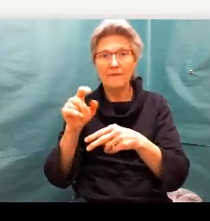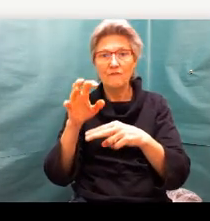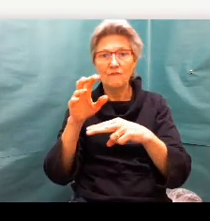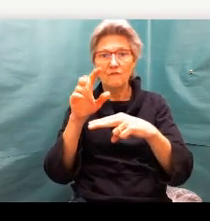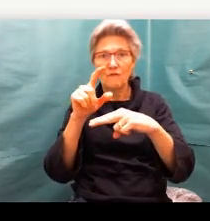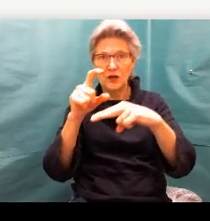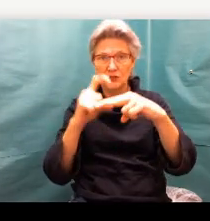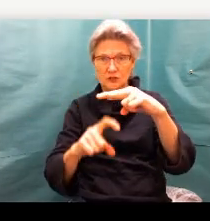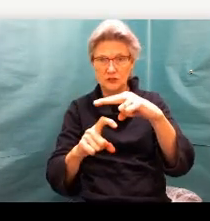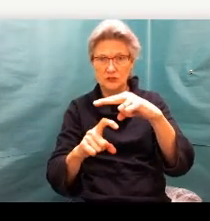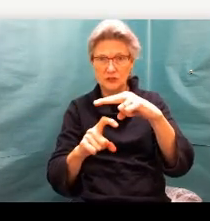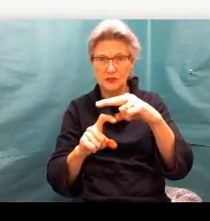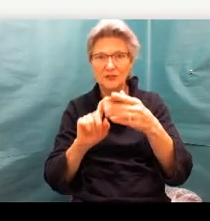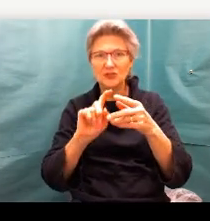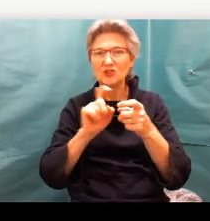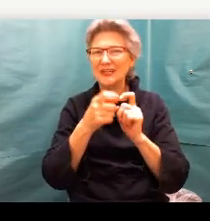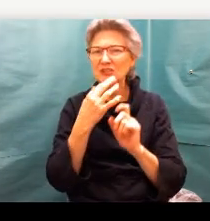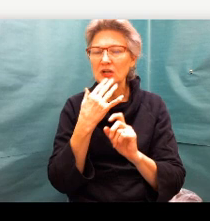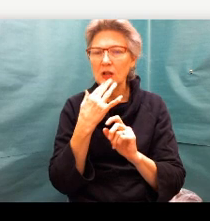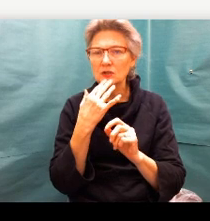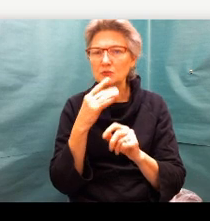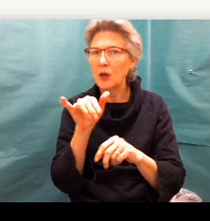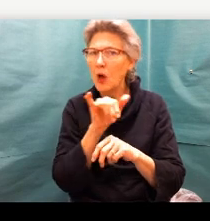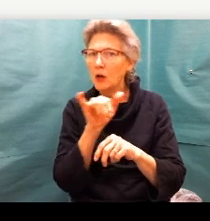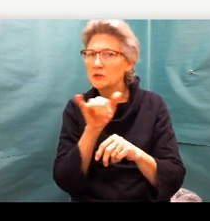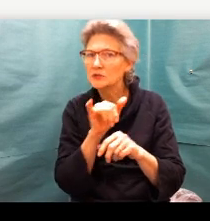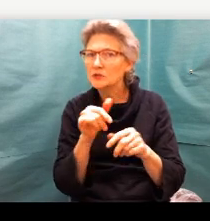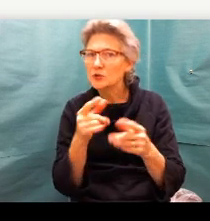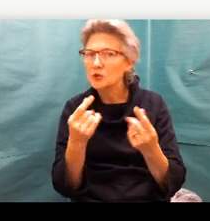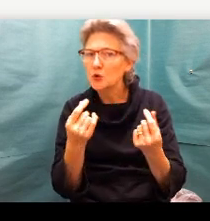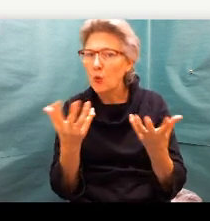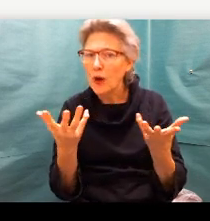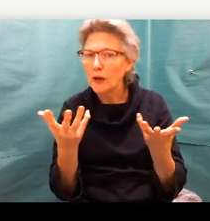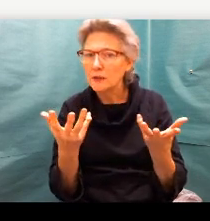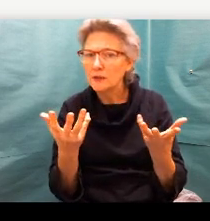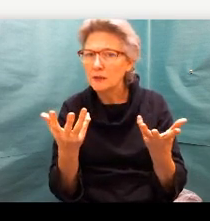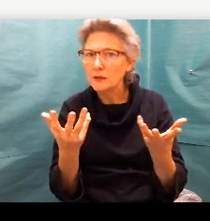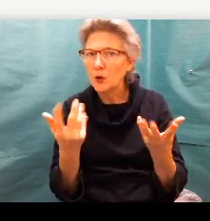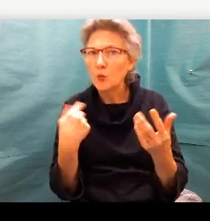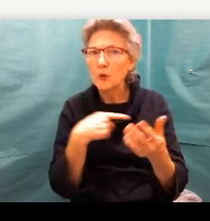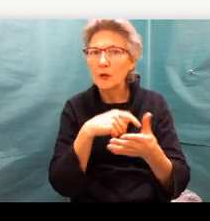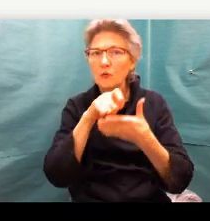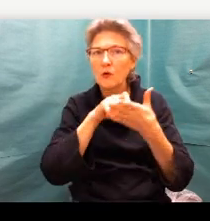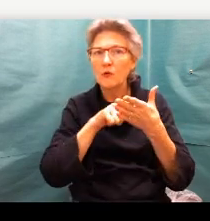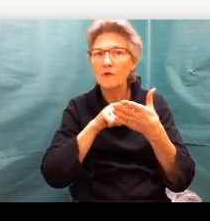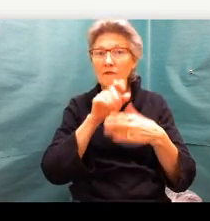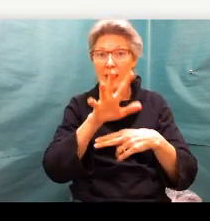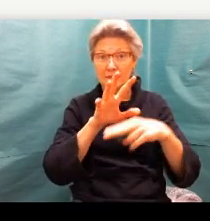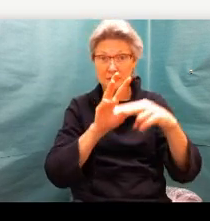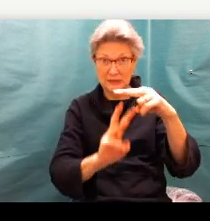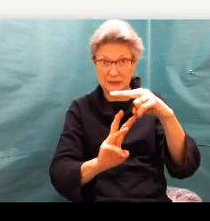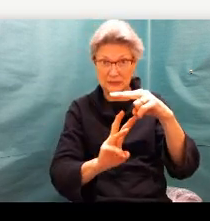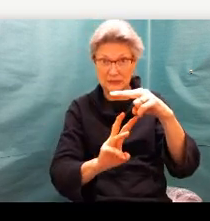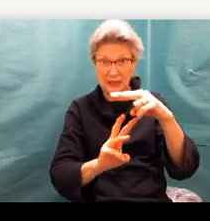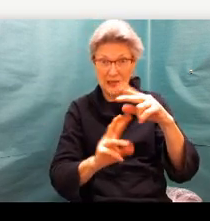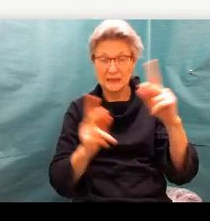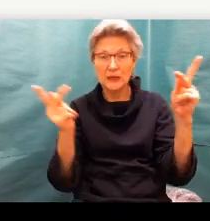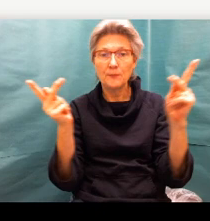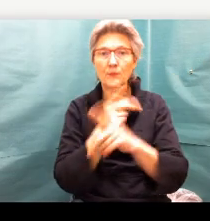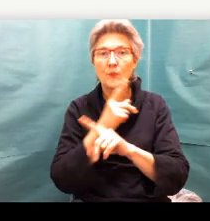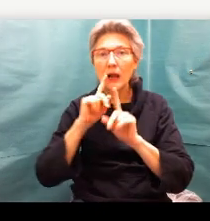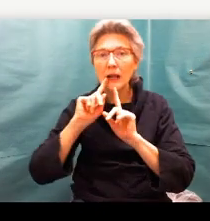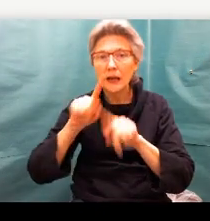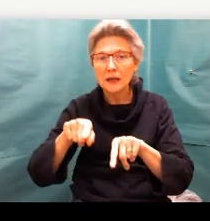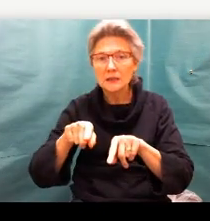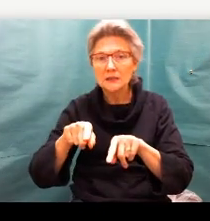switch colors. What we also did was we wrote 5/6 as a product.